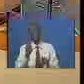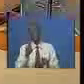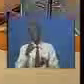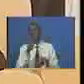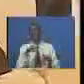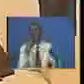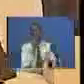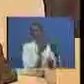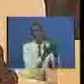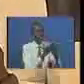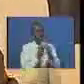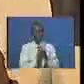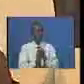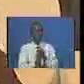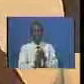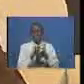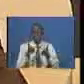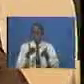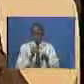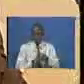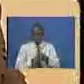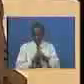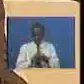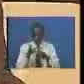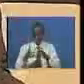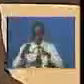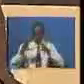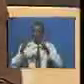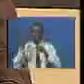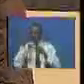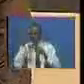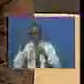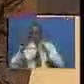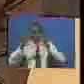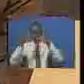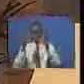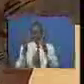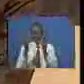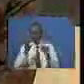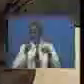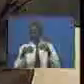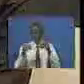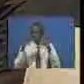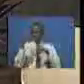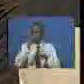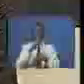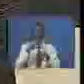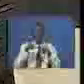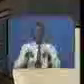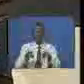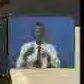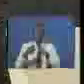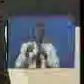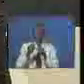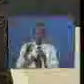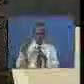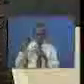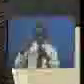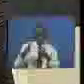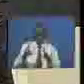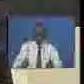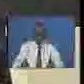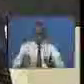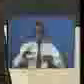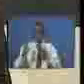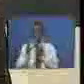and we mark the world Disability Day today but it's also not lost on us that we live in this country and just a